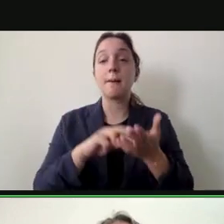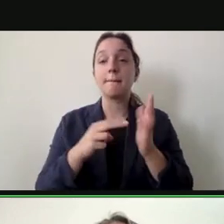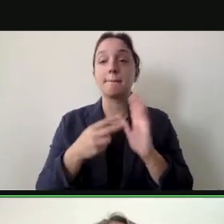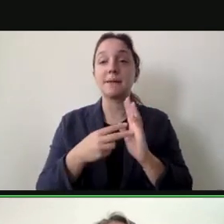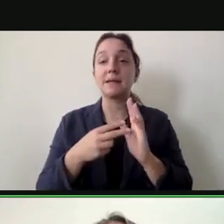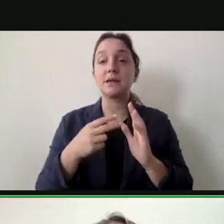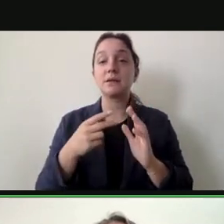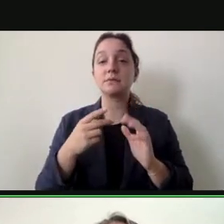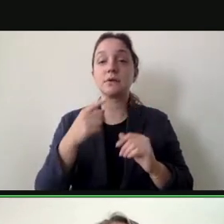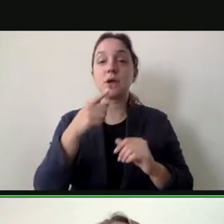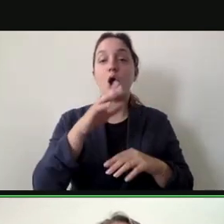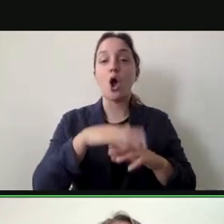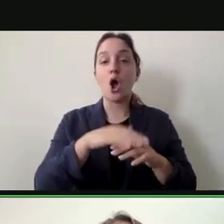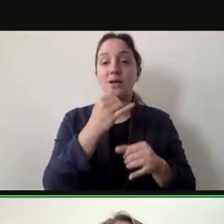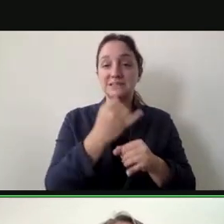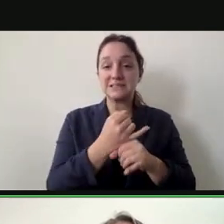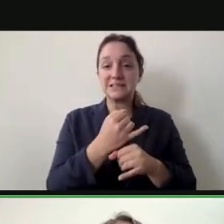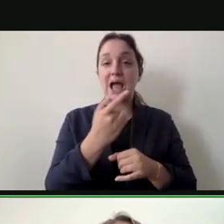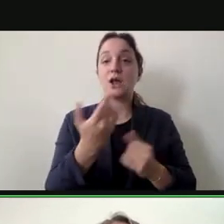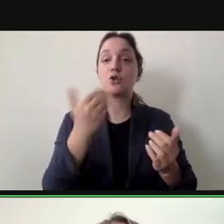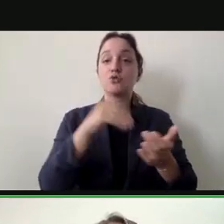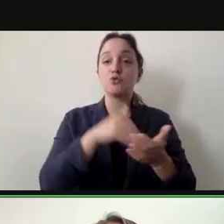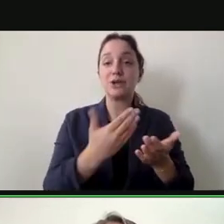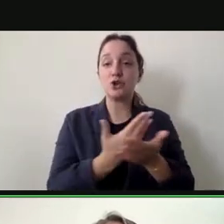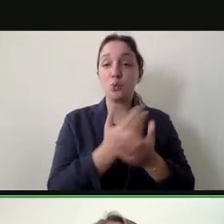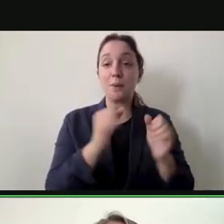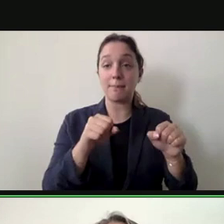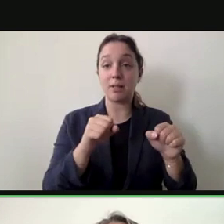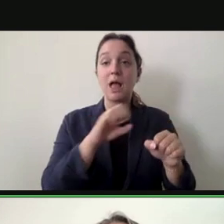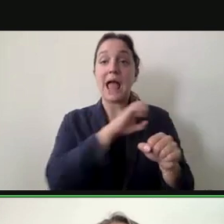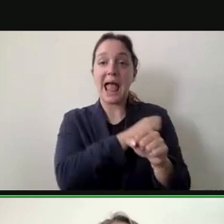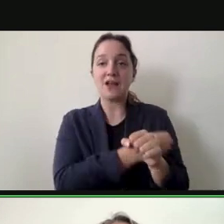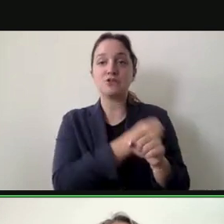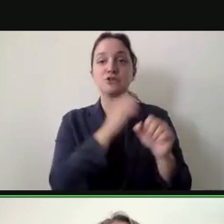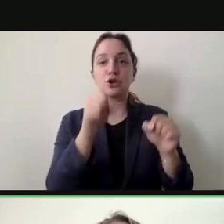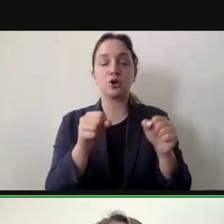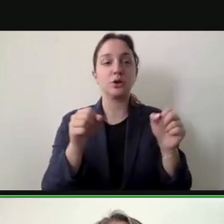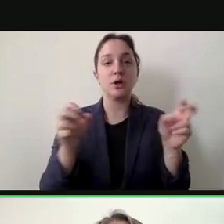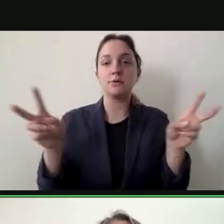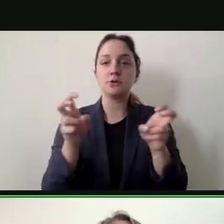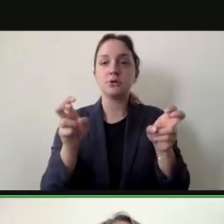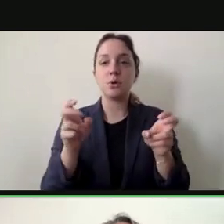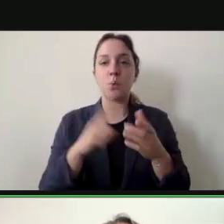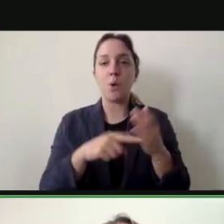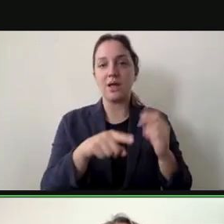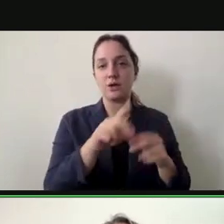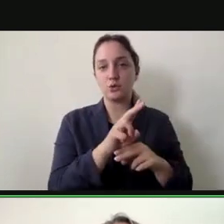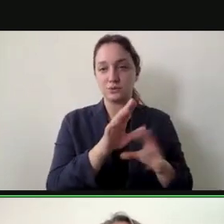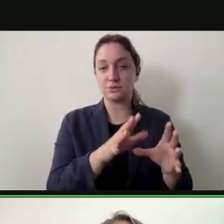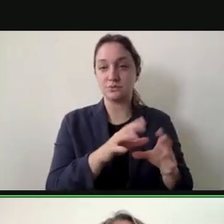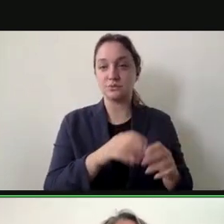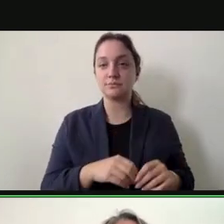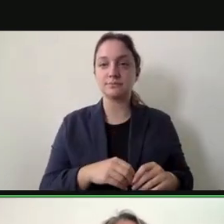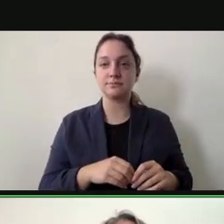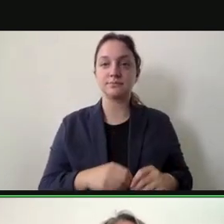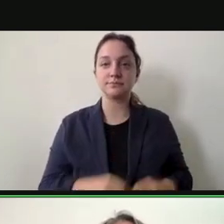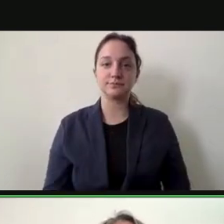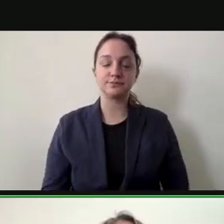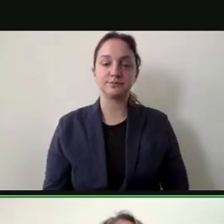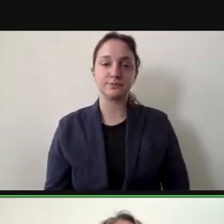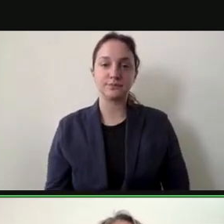on-site renewable energy generation could meet on a source energy basis all of the remaining energy needs for this